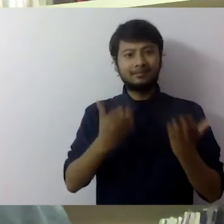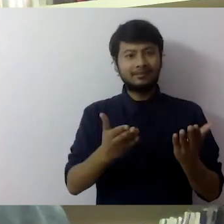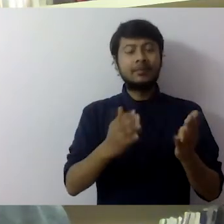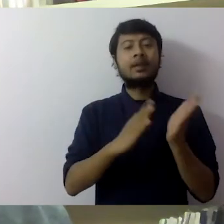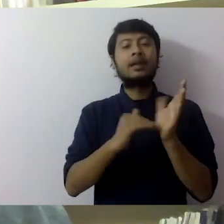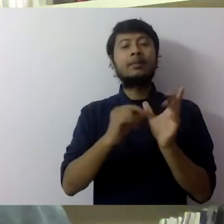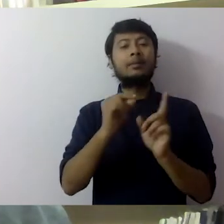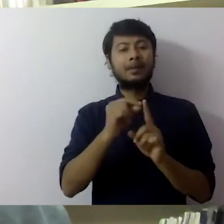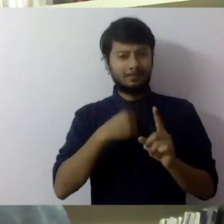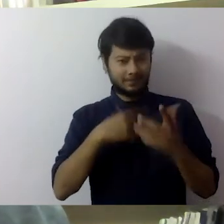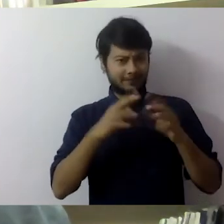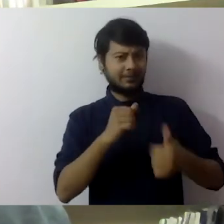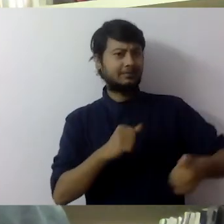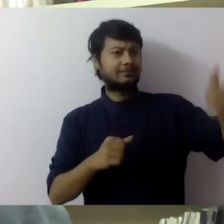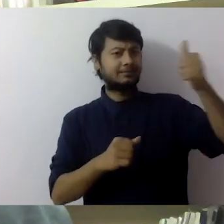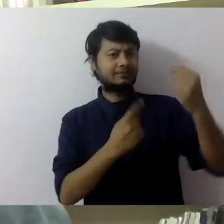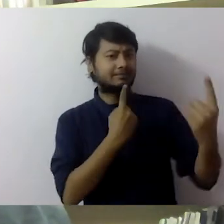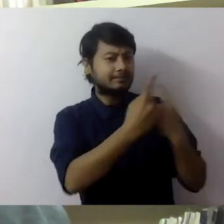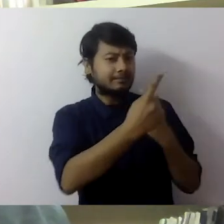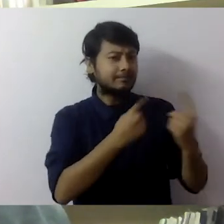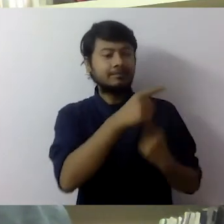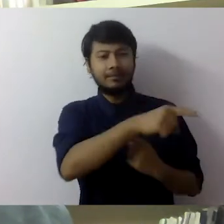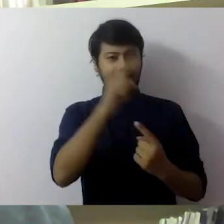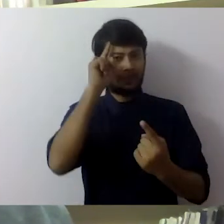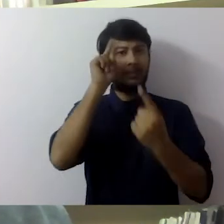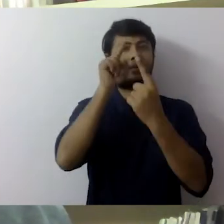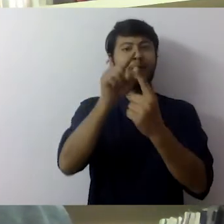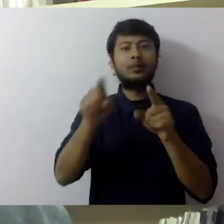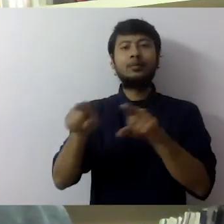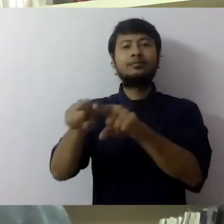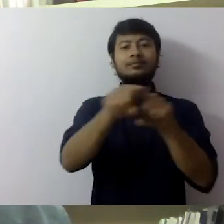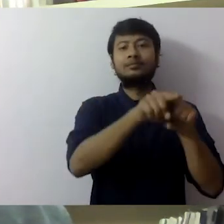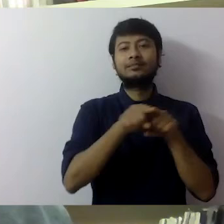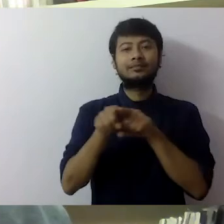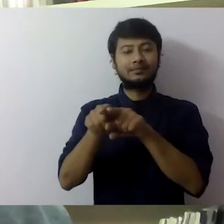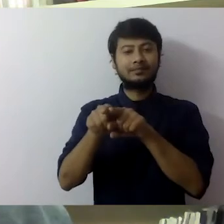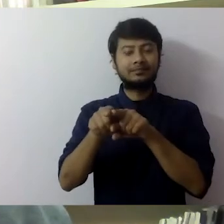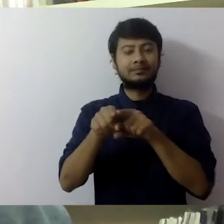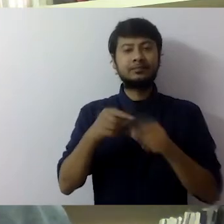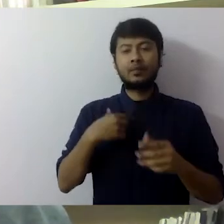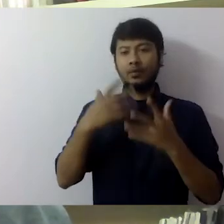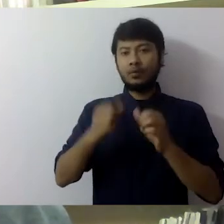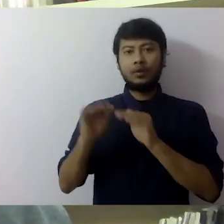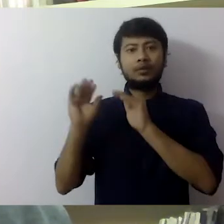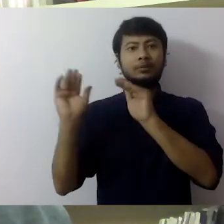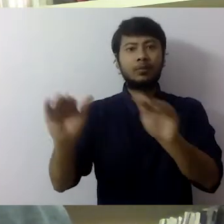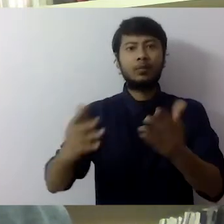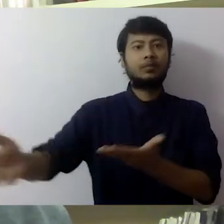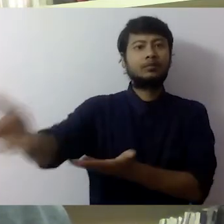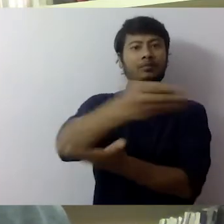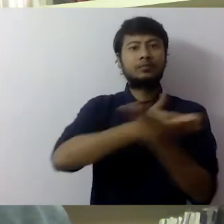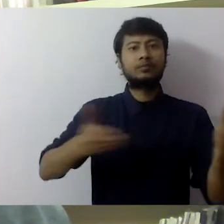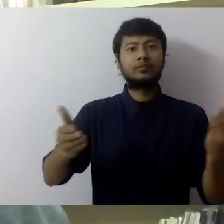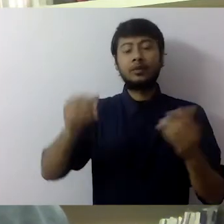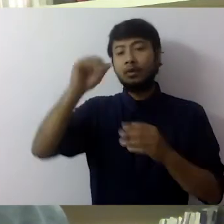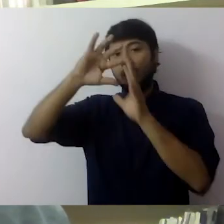is aligned with this ethos in thought and in action. The museum is going to be an outstanding repository for some of the best art and photography